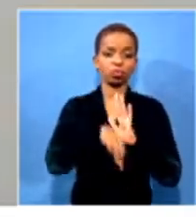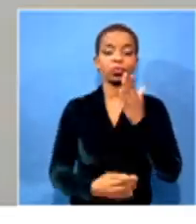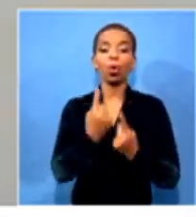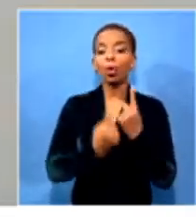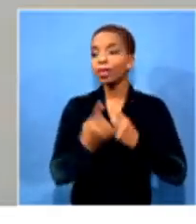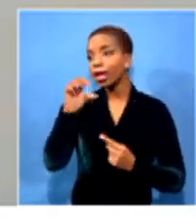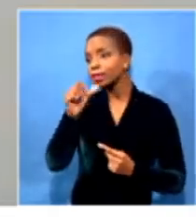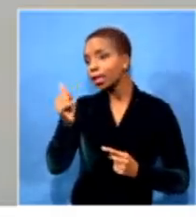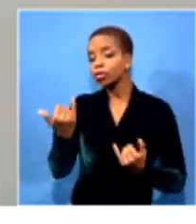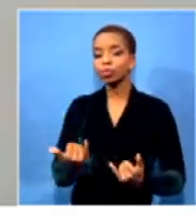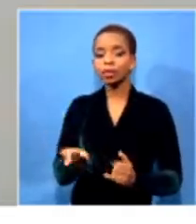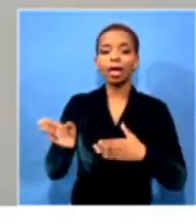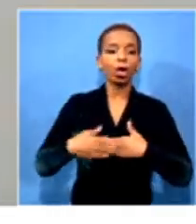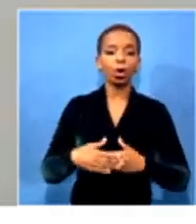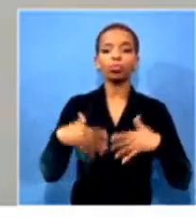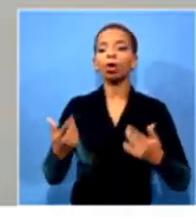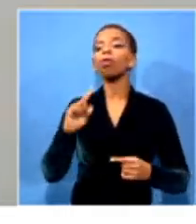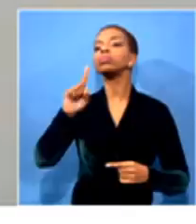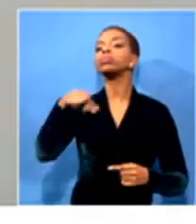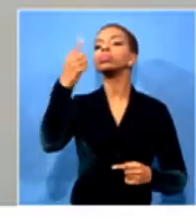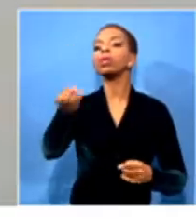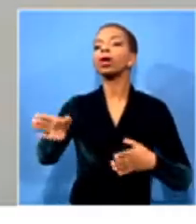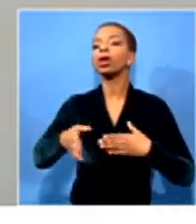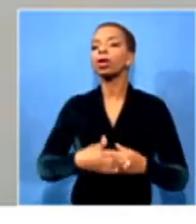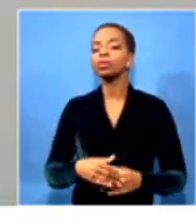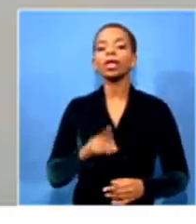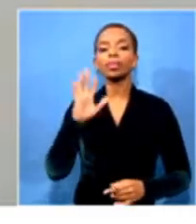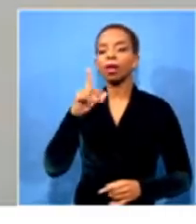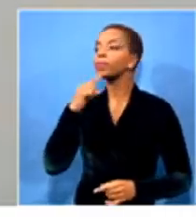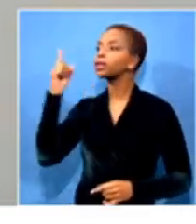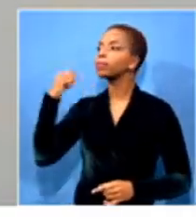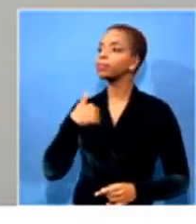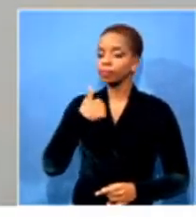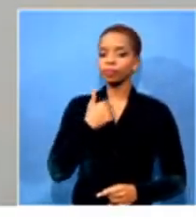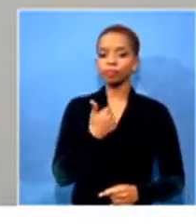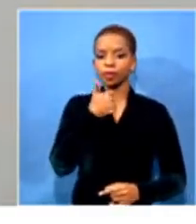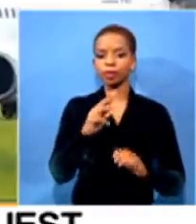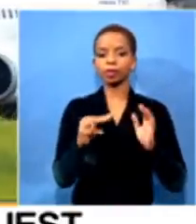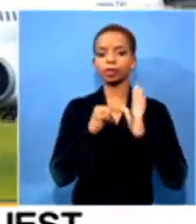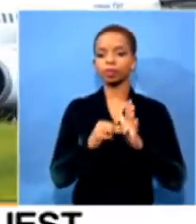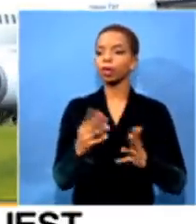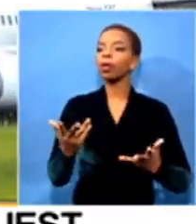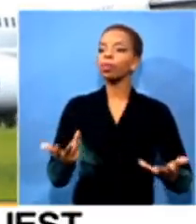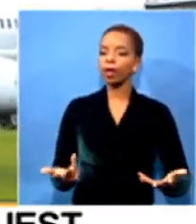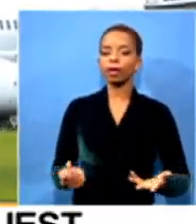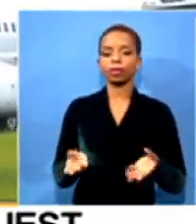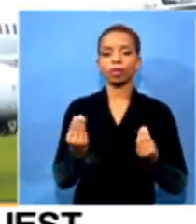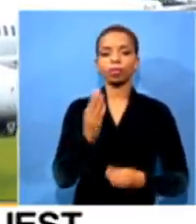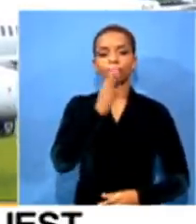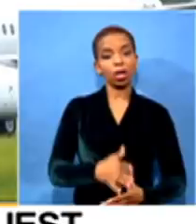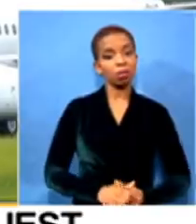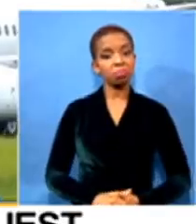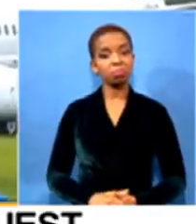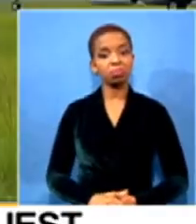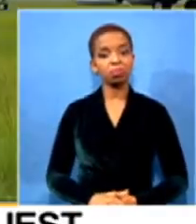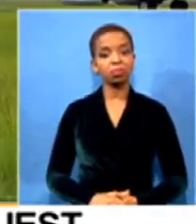today or the week after, they will simply go to the state and say, where's our 16 billion rand, and they will get it. And with regard to the